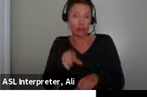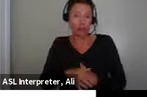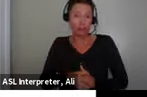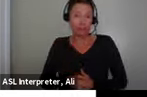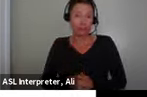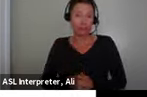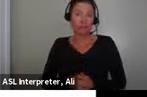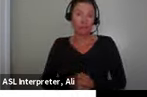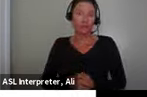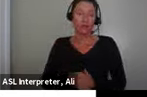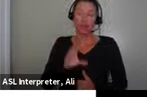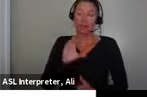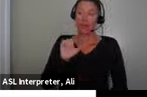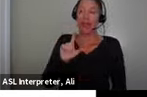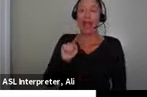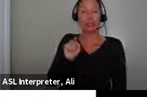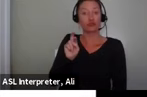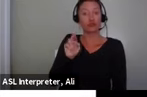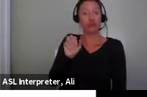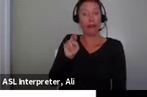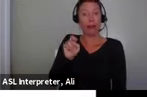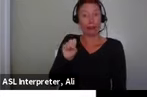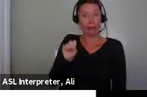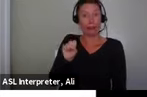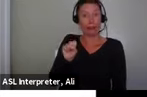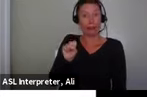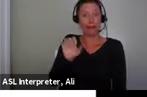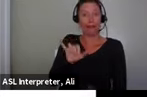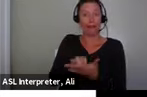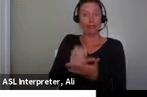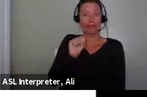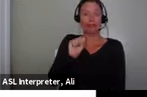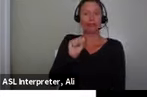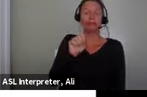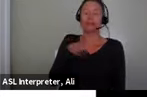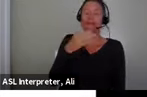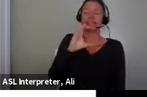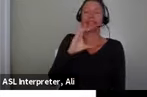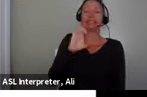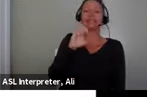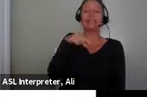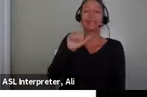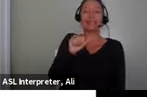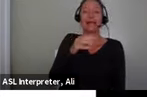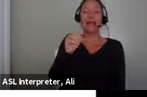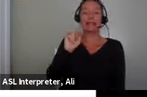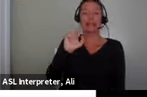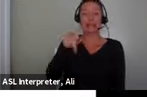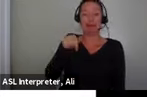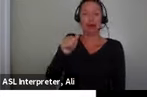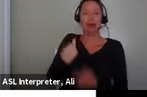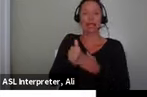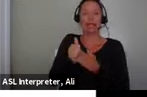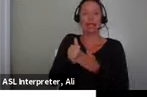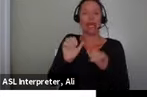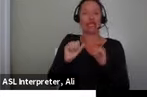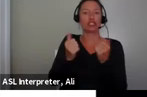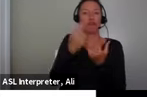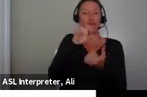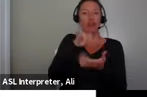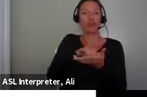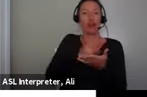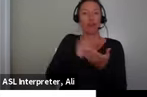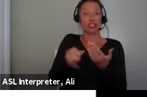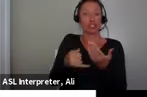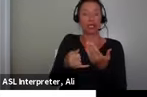Yeah, so Caltrans is the CEQA and NEPA lead agency for the project. So they will be the ones